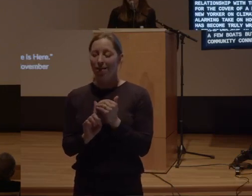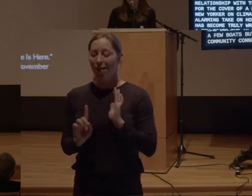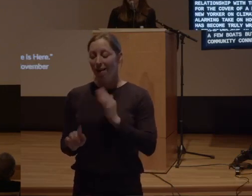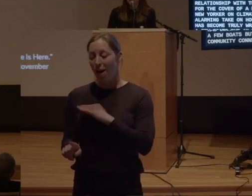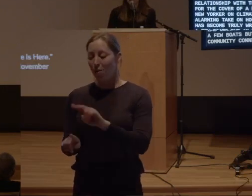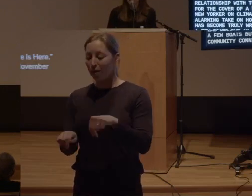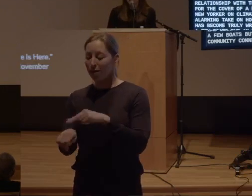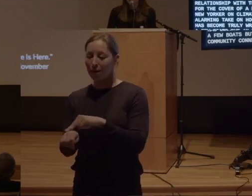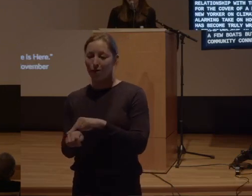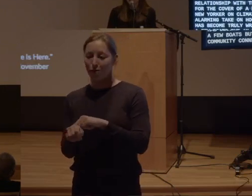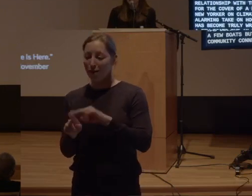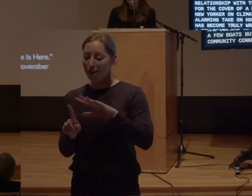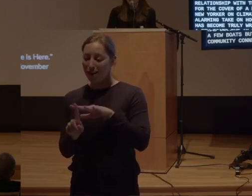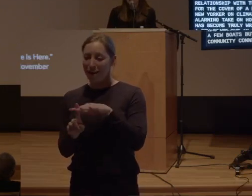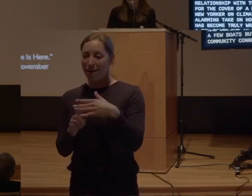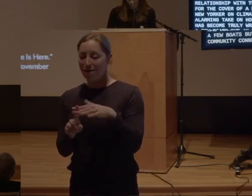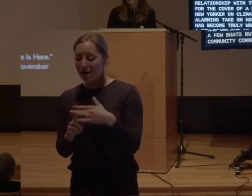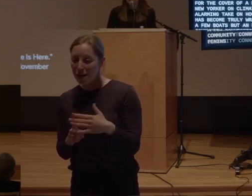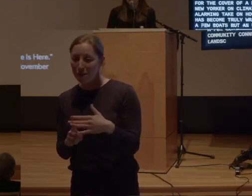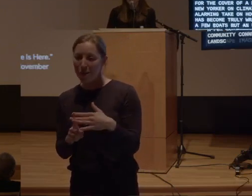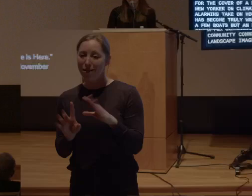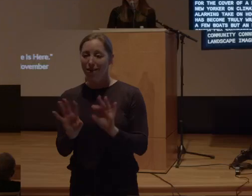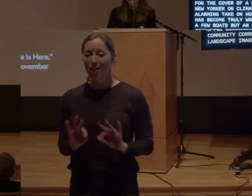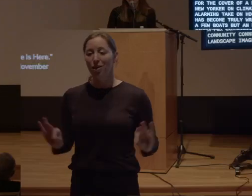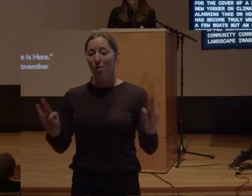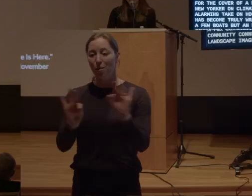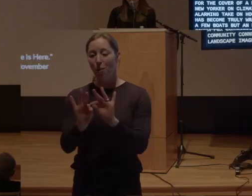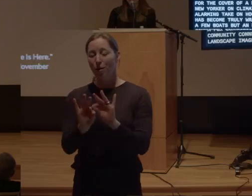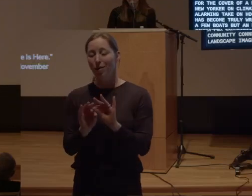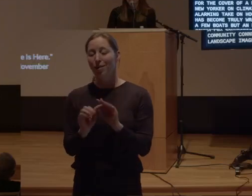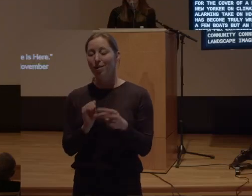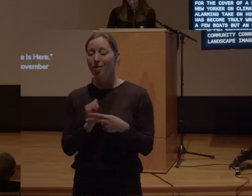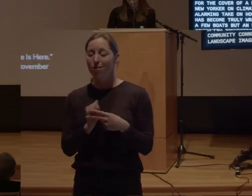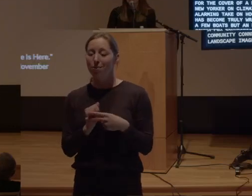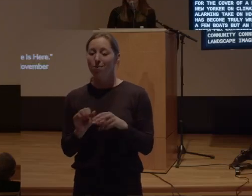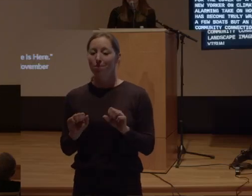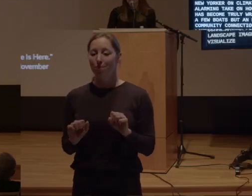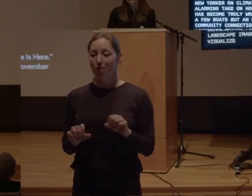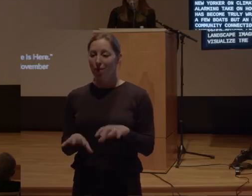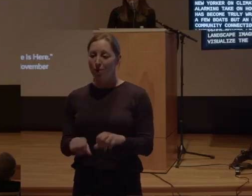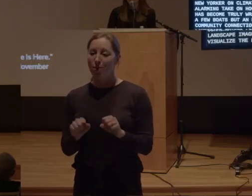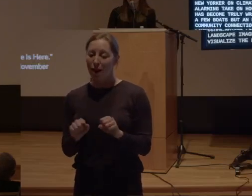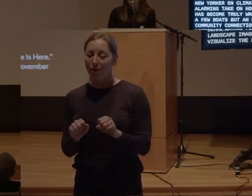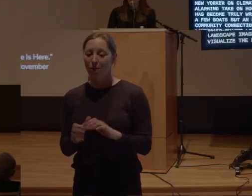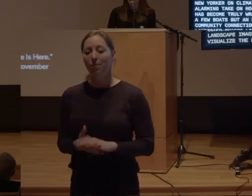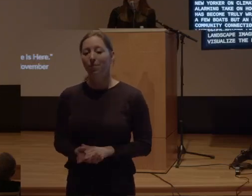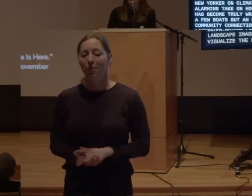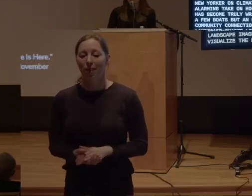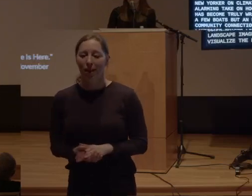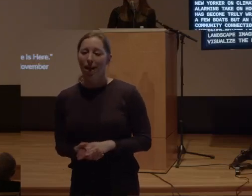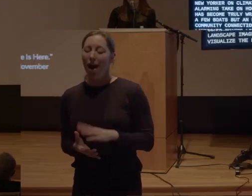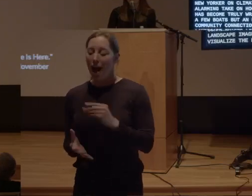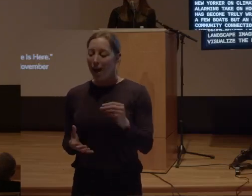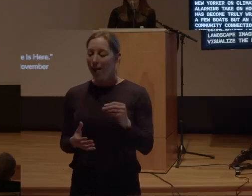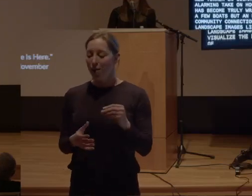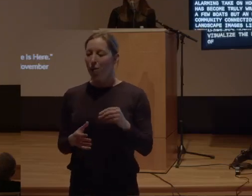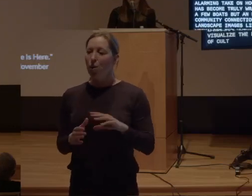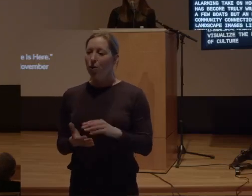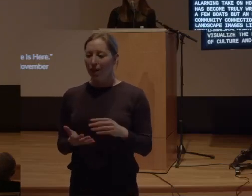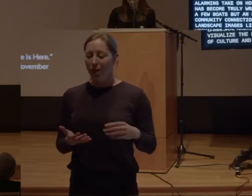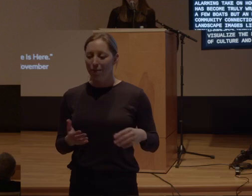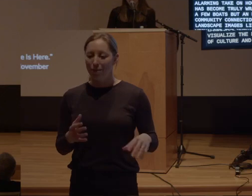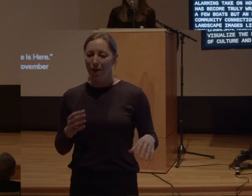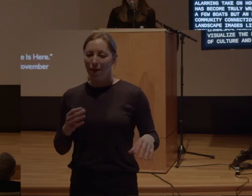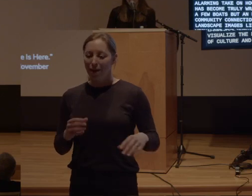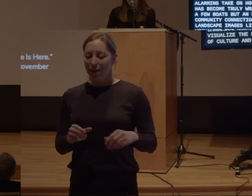environment. And landscape images like those we have seen today visualize the mutually reinforcing relationship of culture and